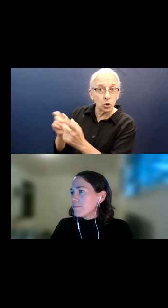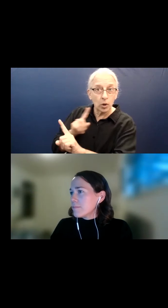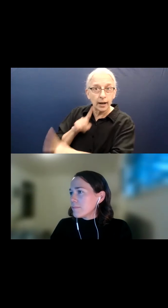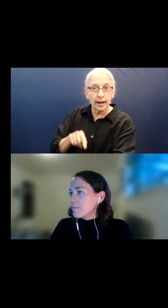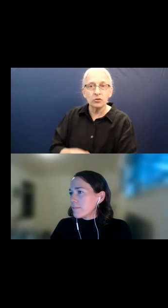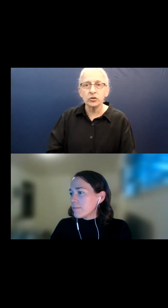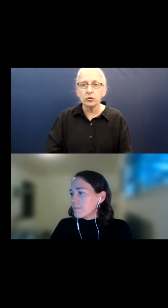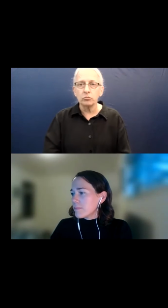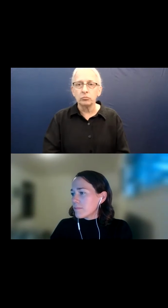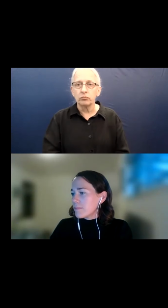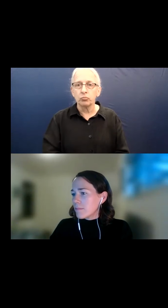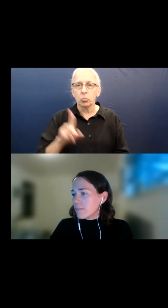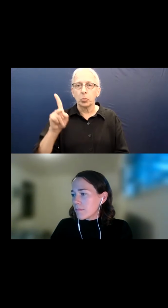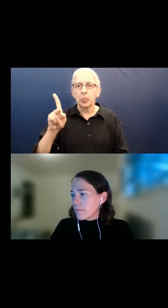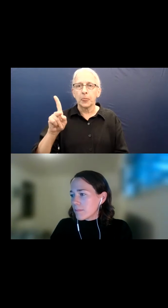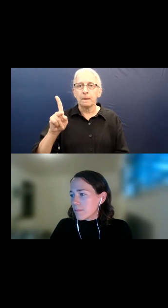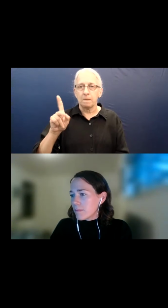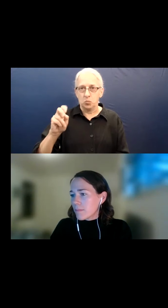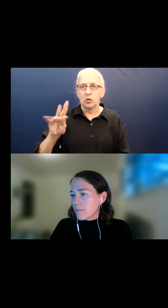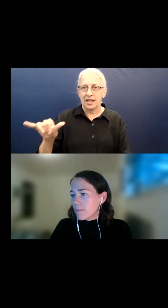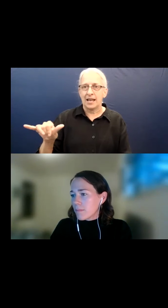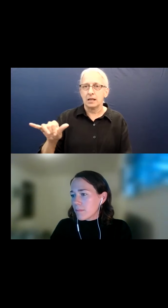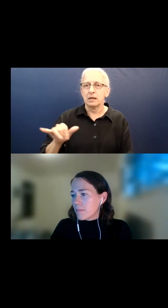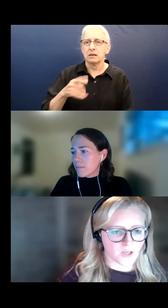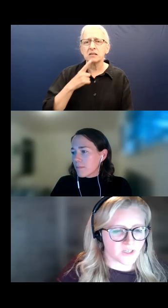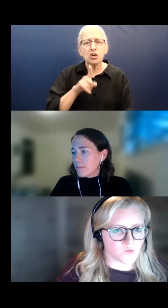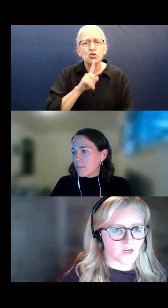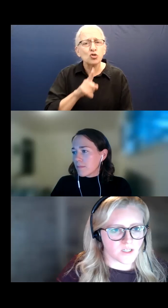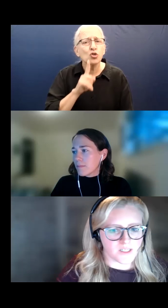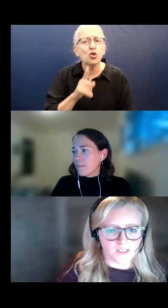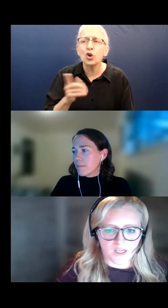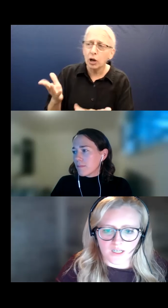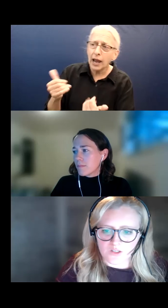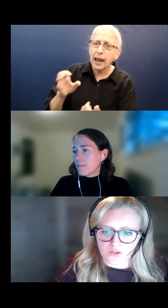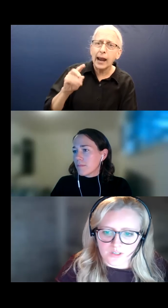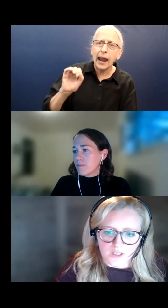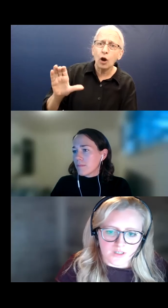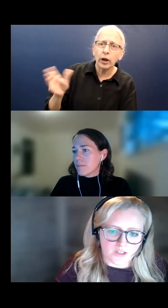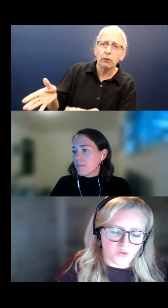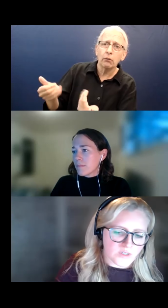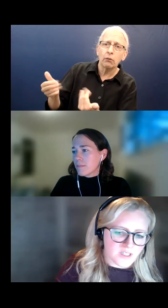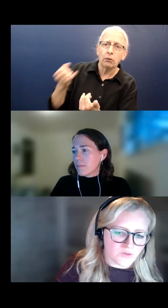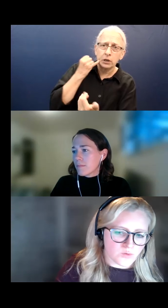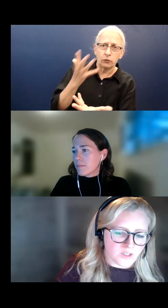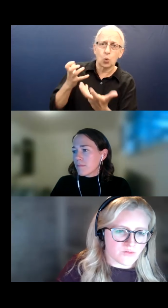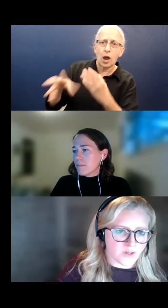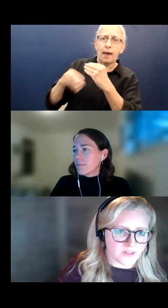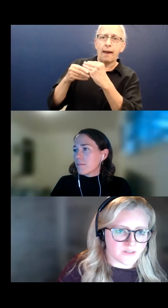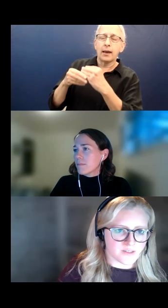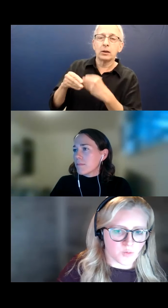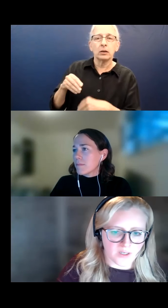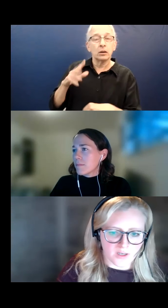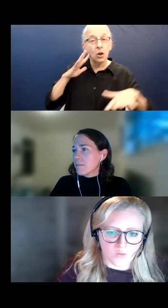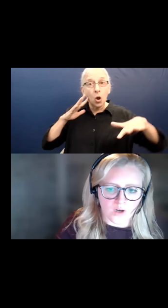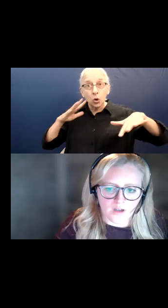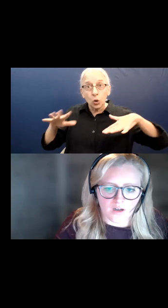Sure. I'll start it off, but then hopefully Eric can chime in as well. So, noise level really